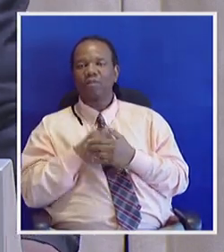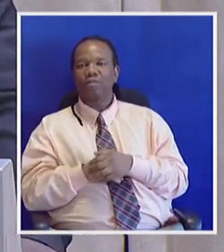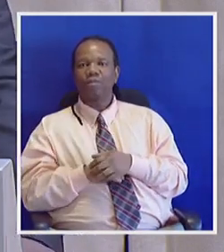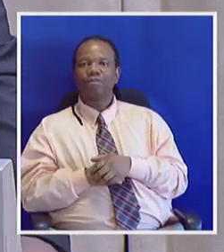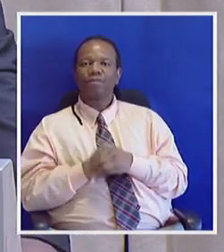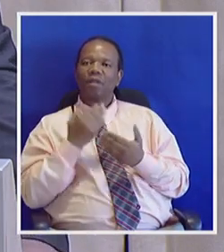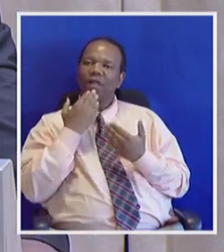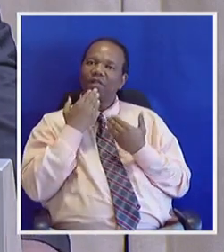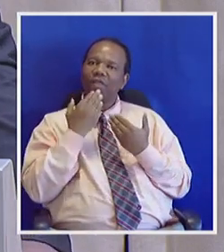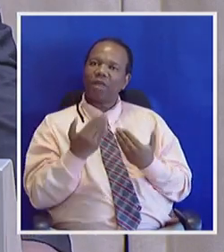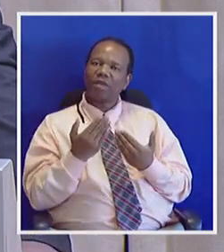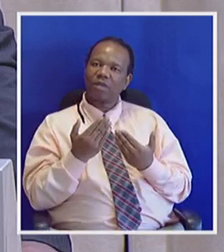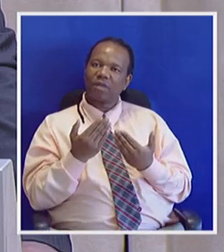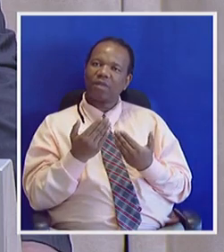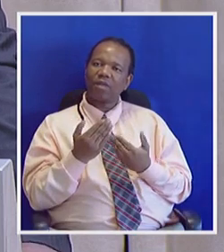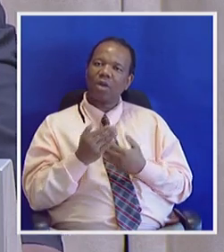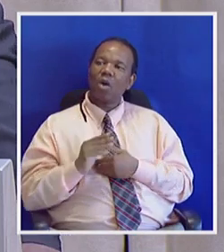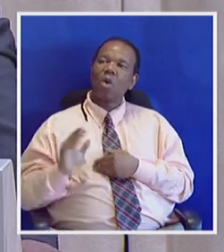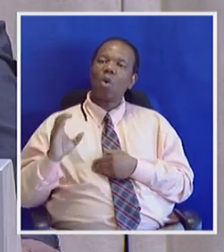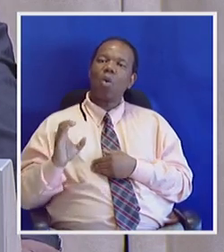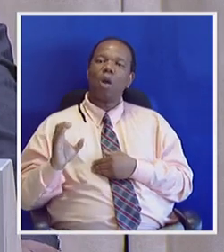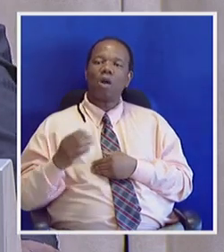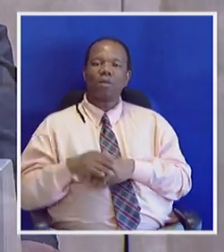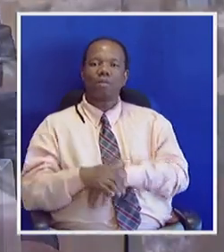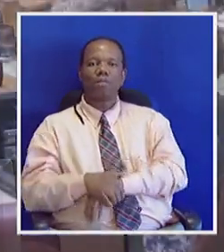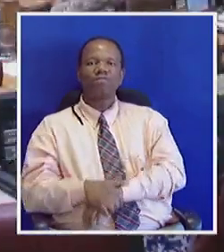Thank you, sir. The Honorable Kola.